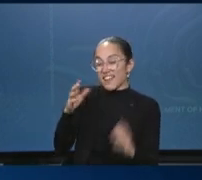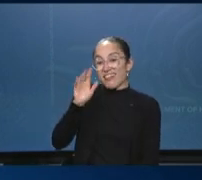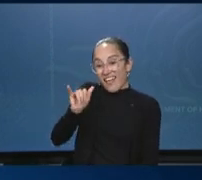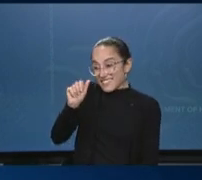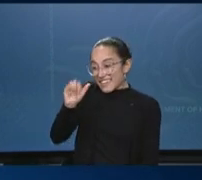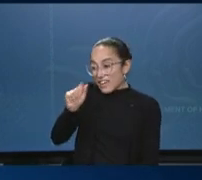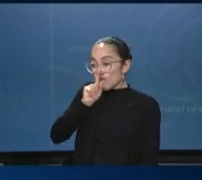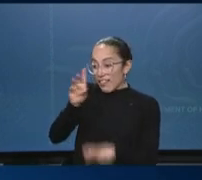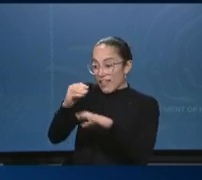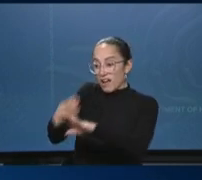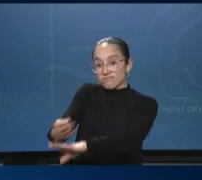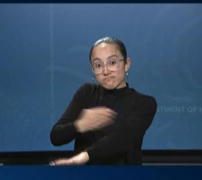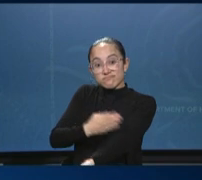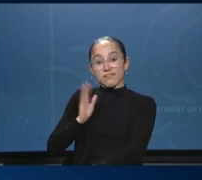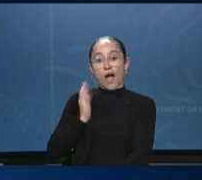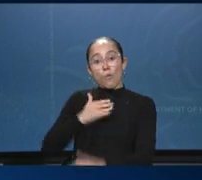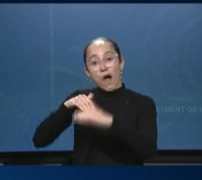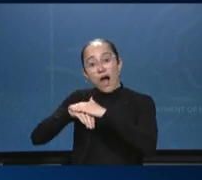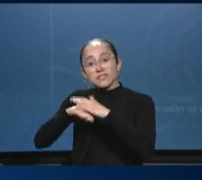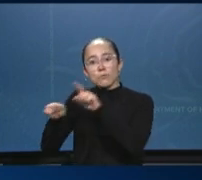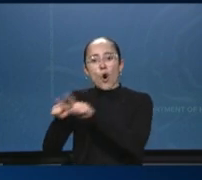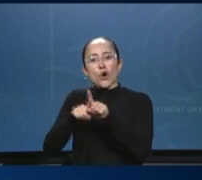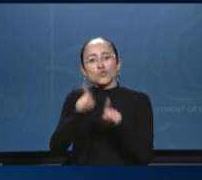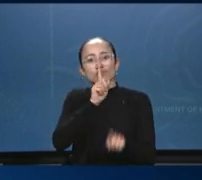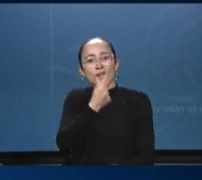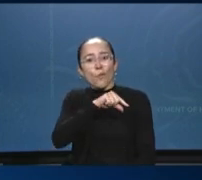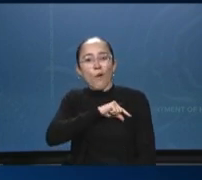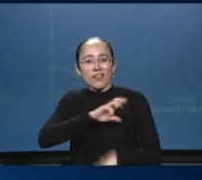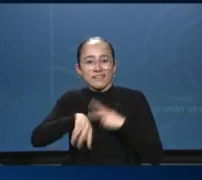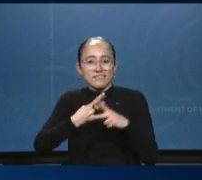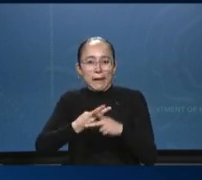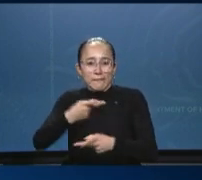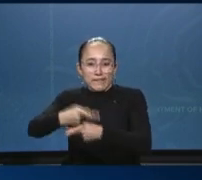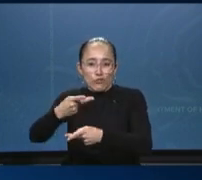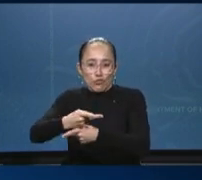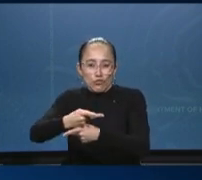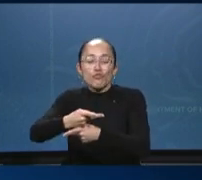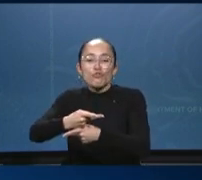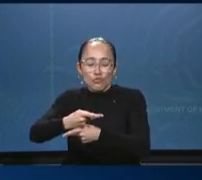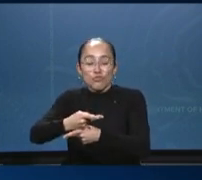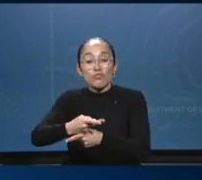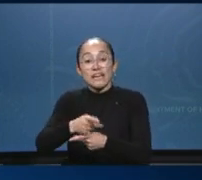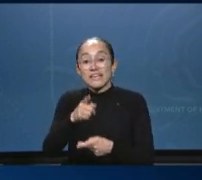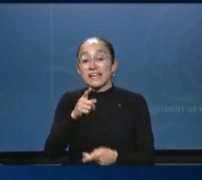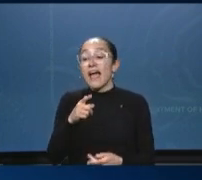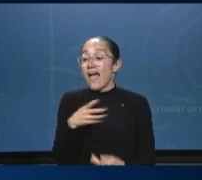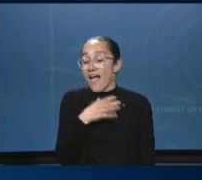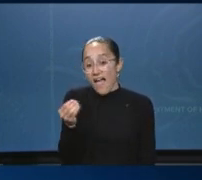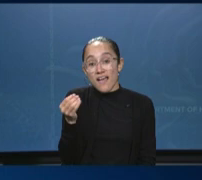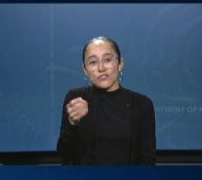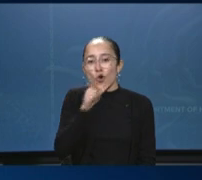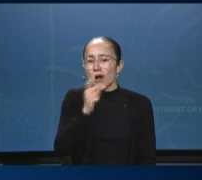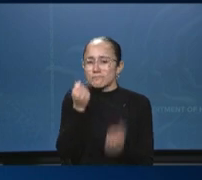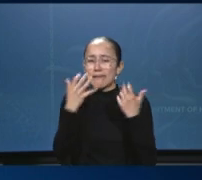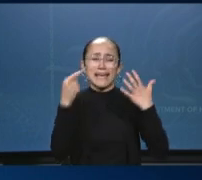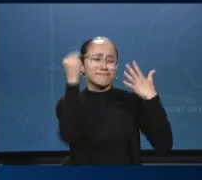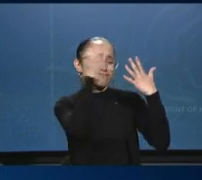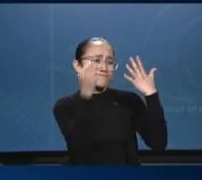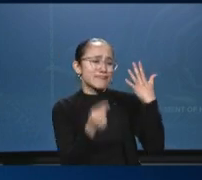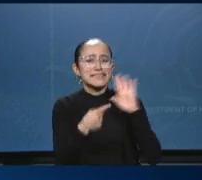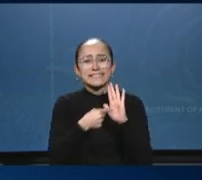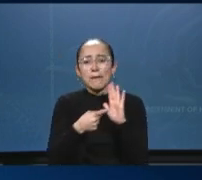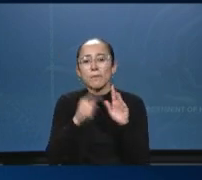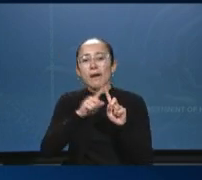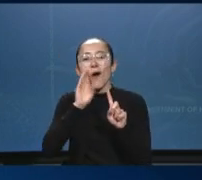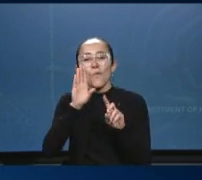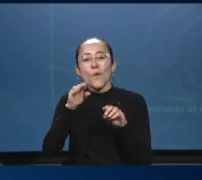increasing access, but helping us increase the quality of care that they receive. And across HRSA, there's so many examples, but I'll just highlight